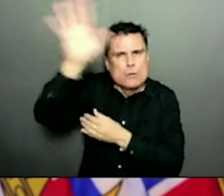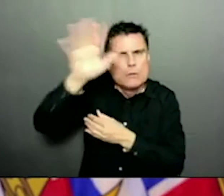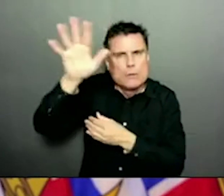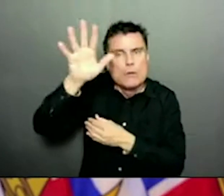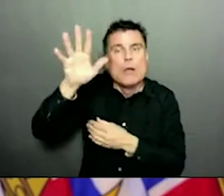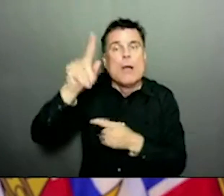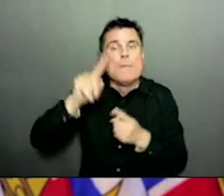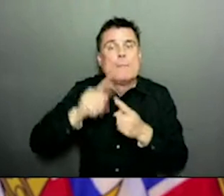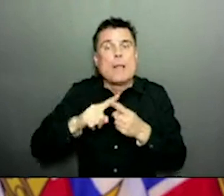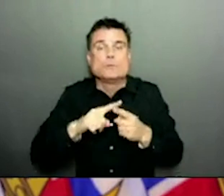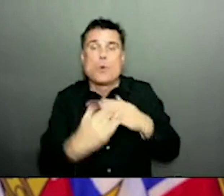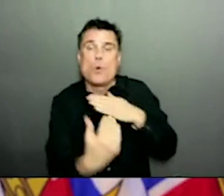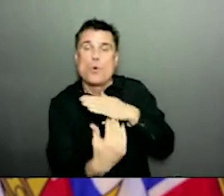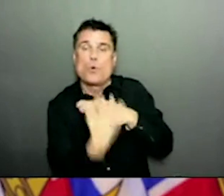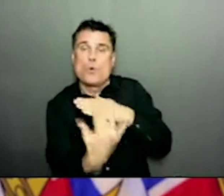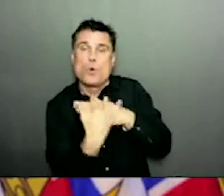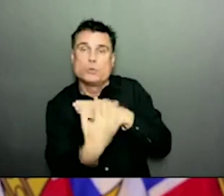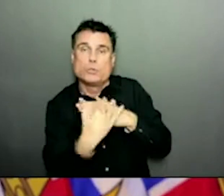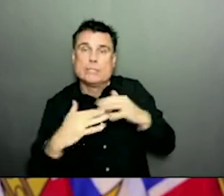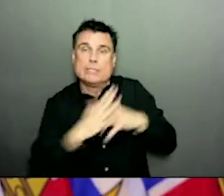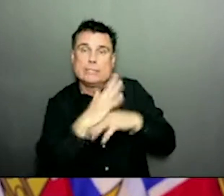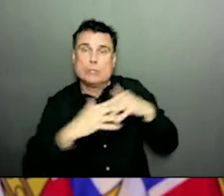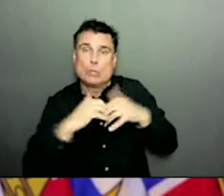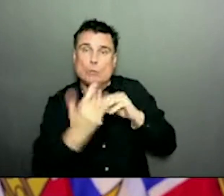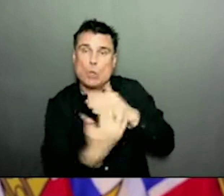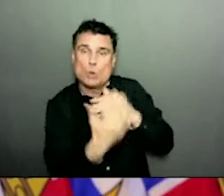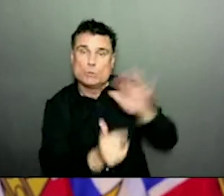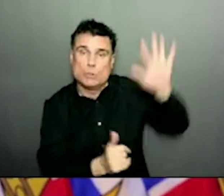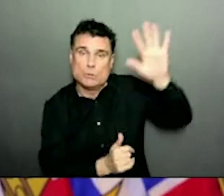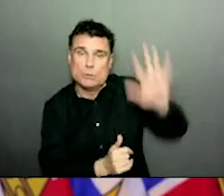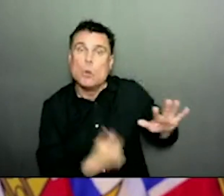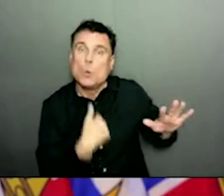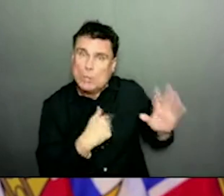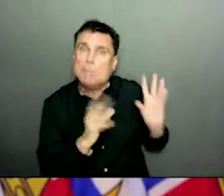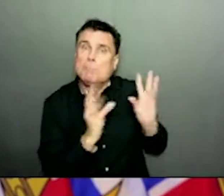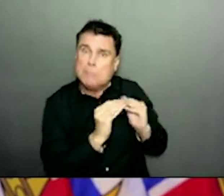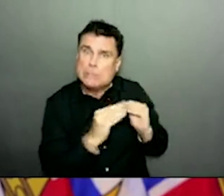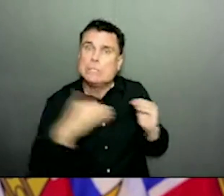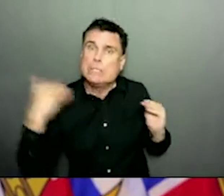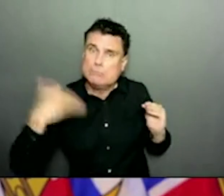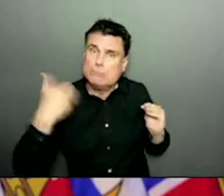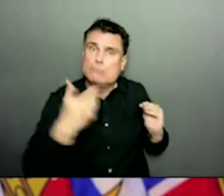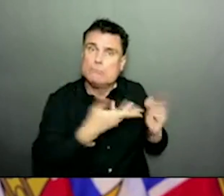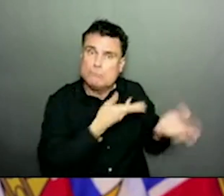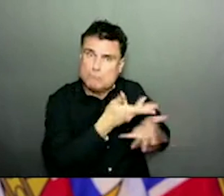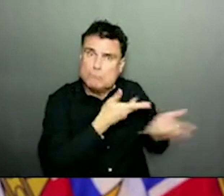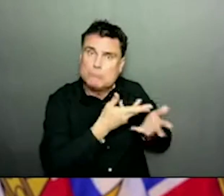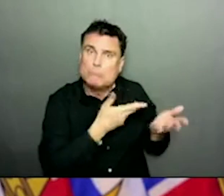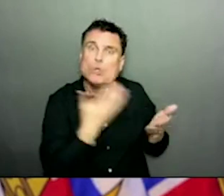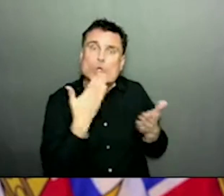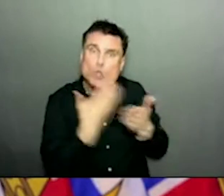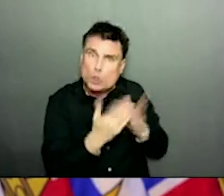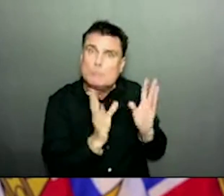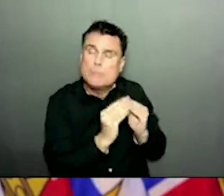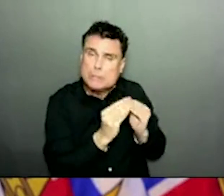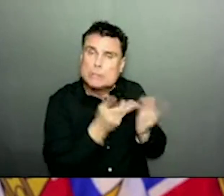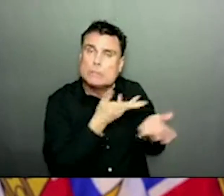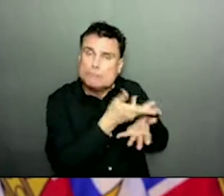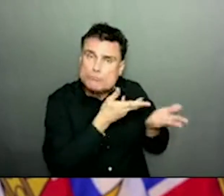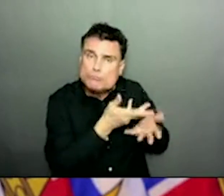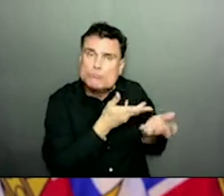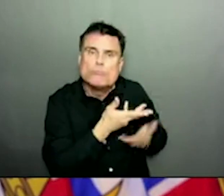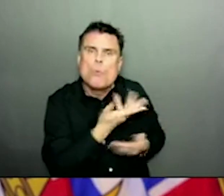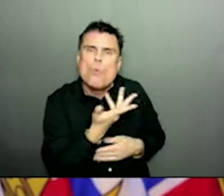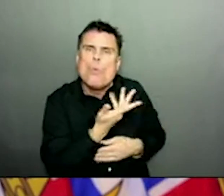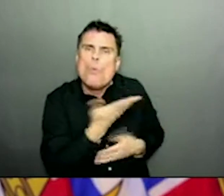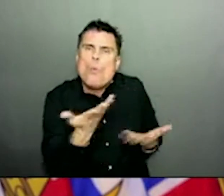actually successful open meetings about the information they need, the information that we can provide to support it, and we